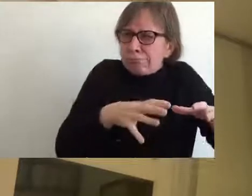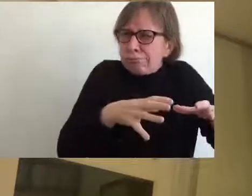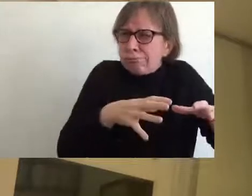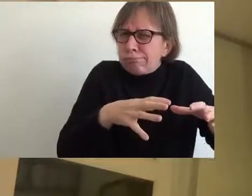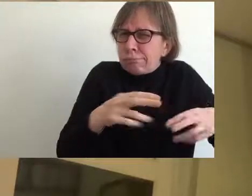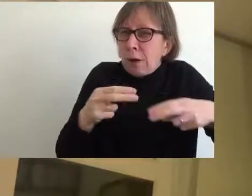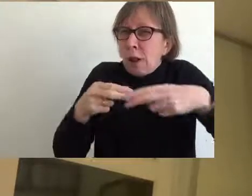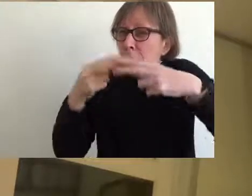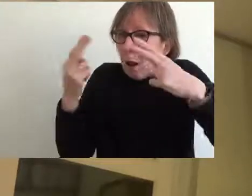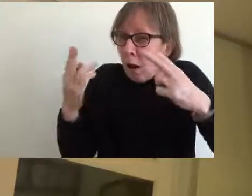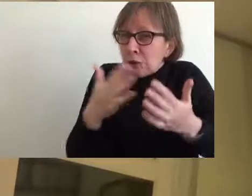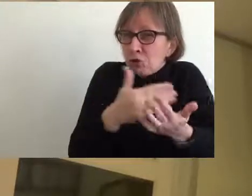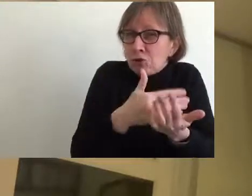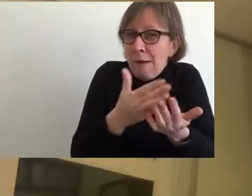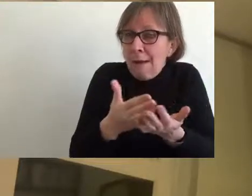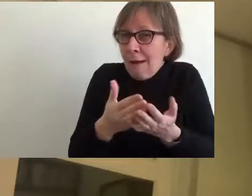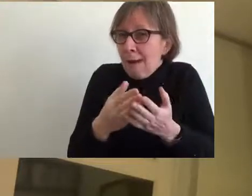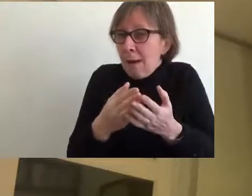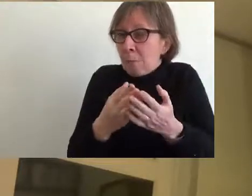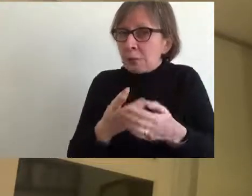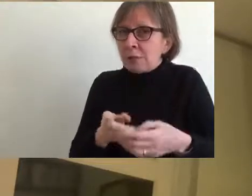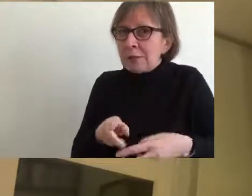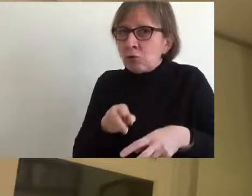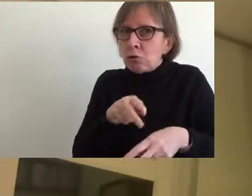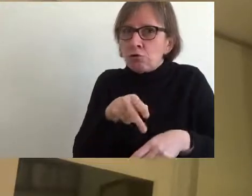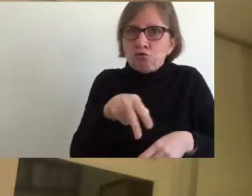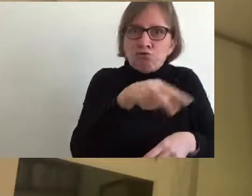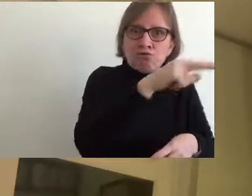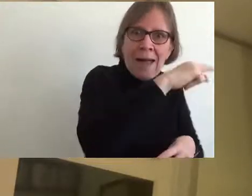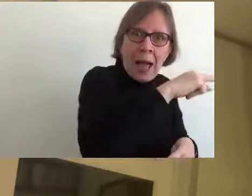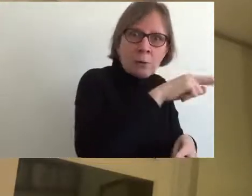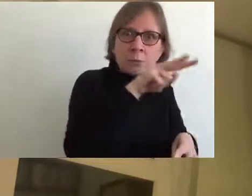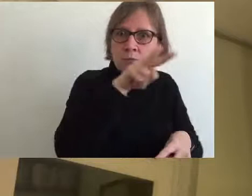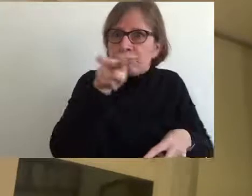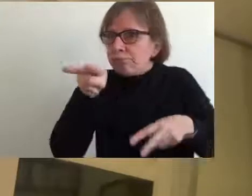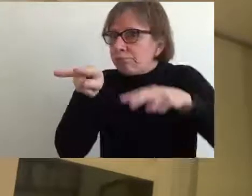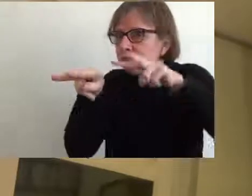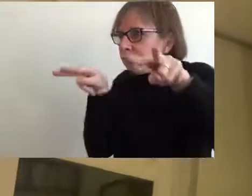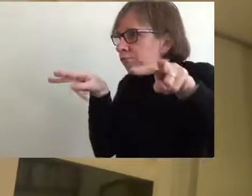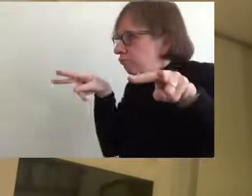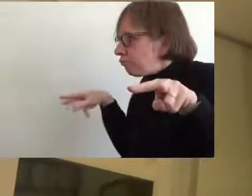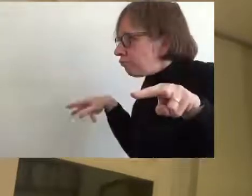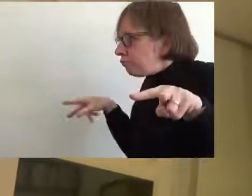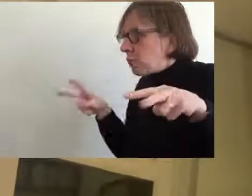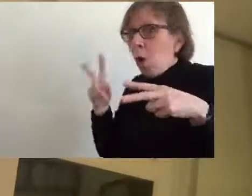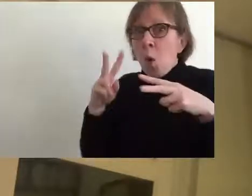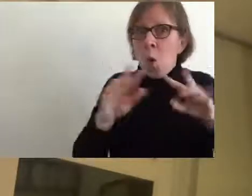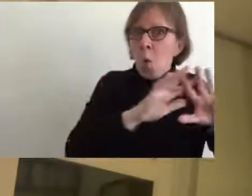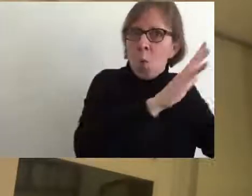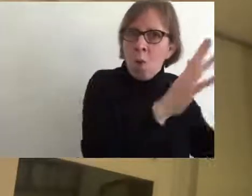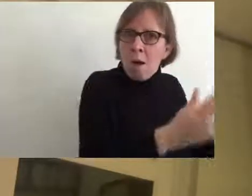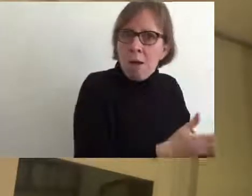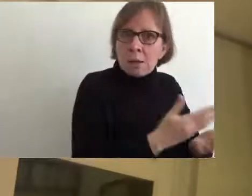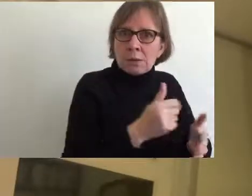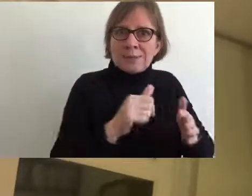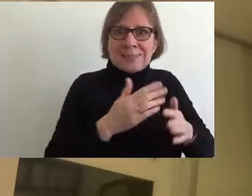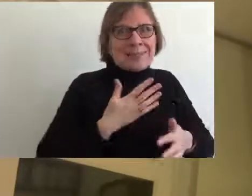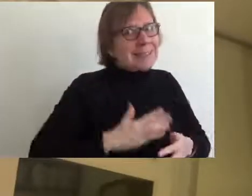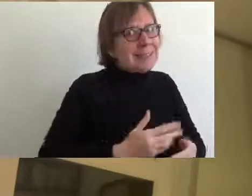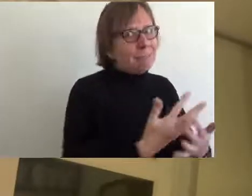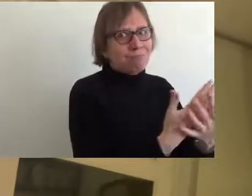the light that we now have. But look out to the world of people and all their